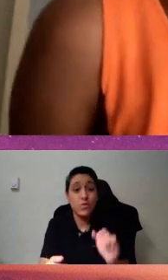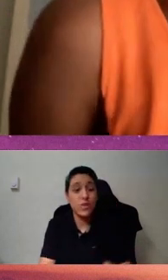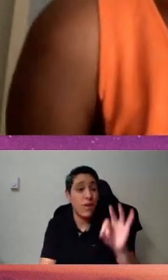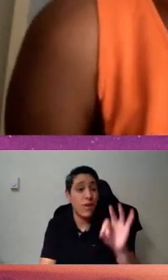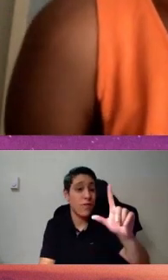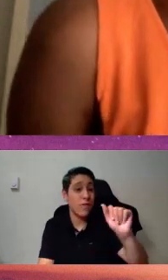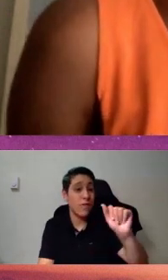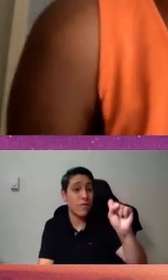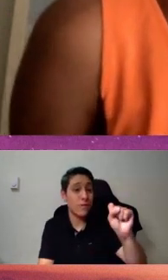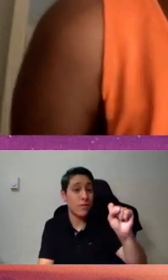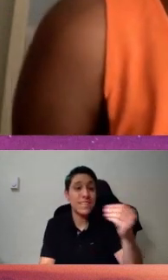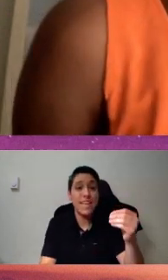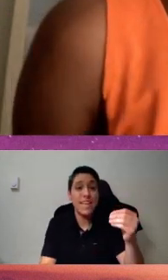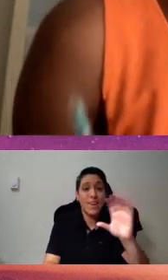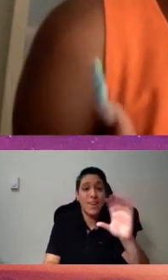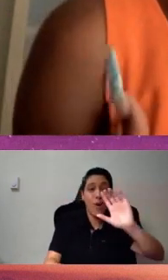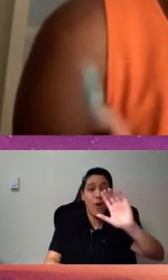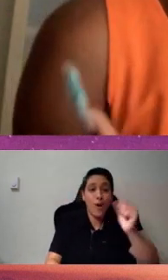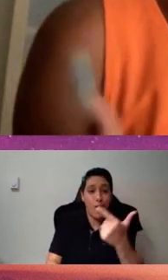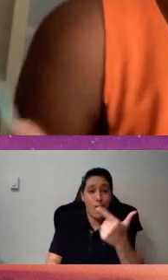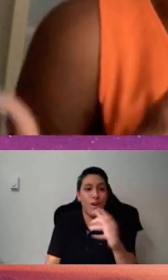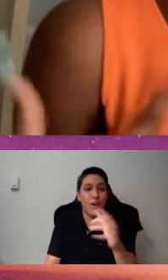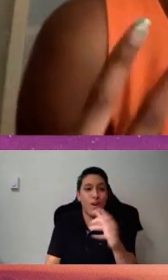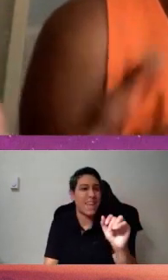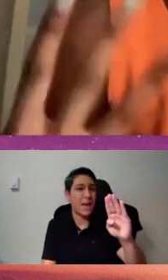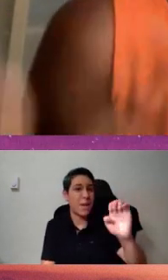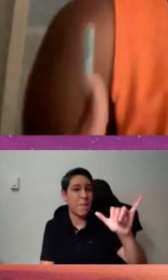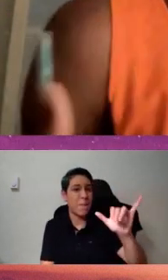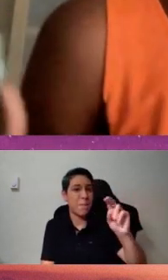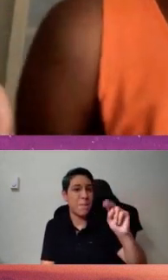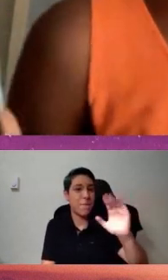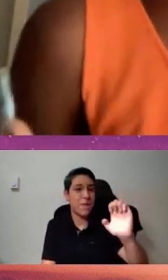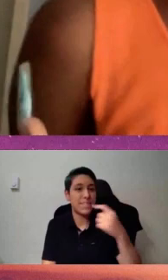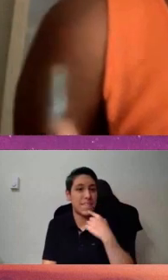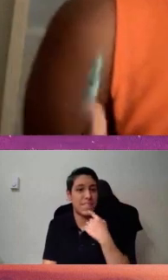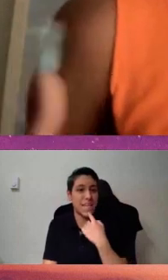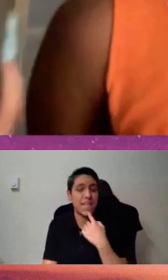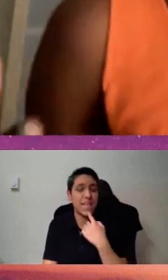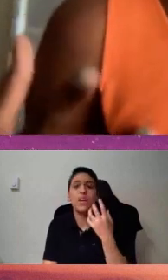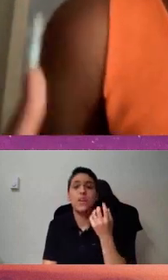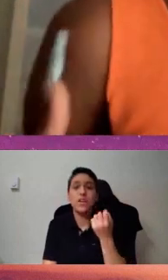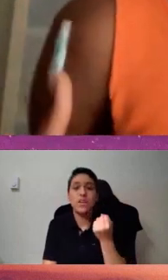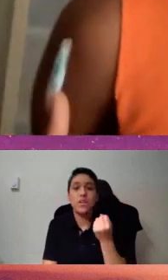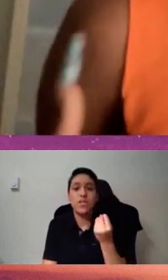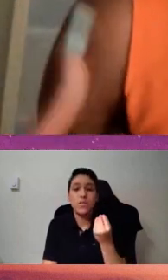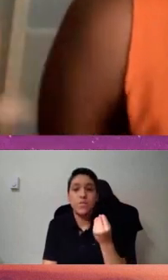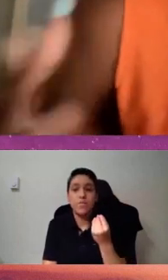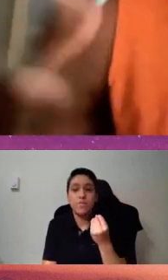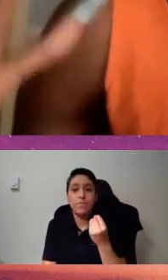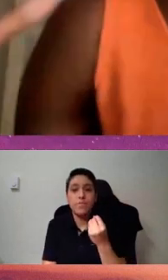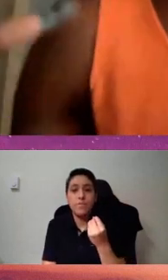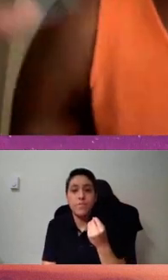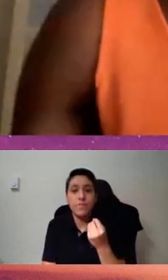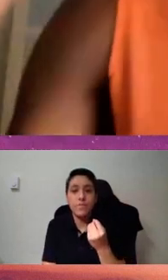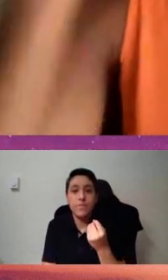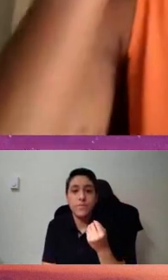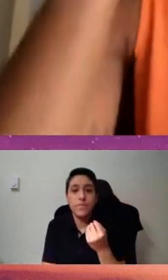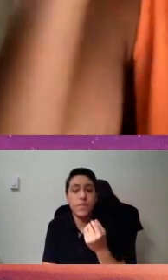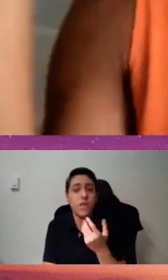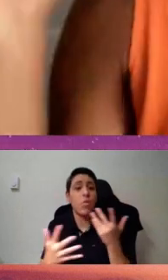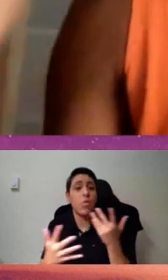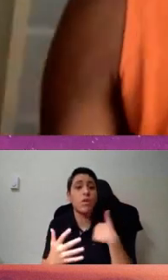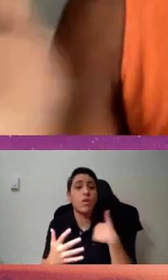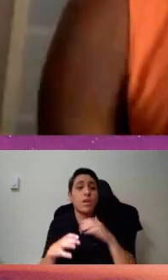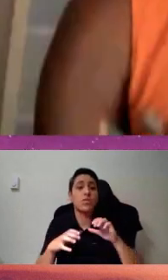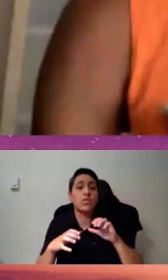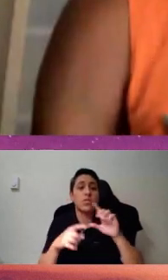yeah, when do we just give ourselves that love, even when we feel we don't deserve it? You know, even when we feel like, you know, we need to, you know, do more. Like, no, just